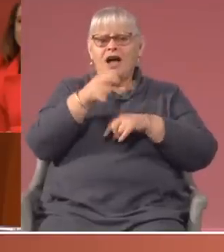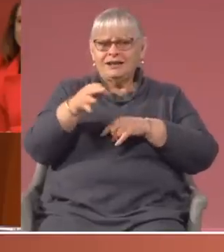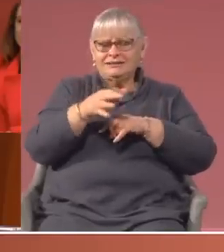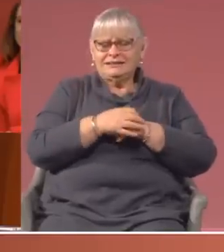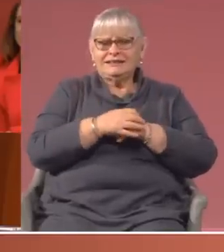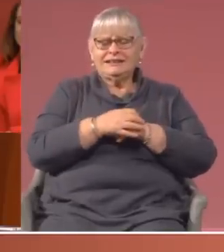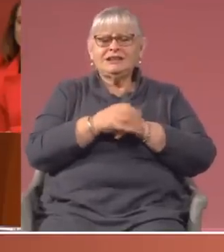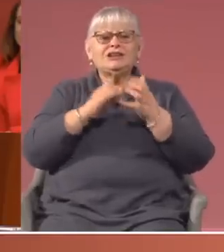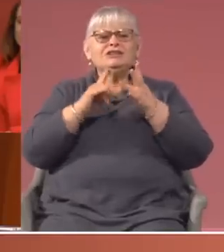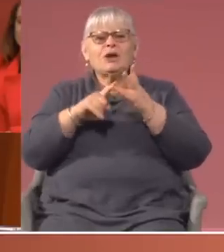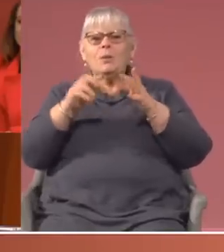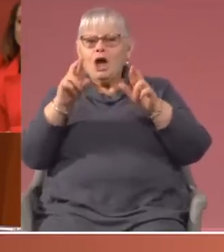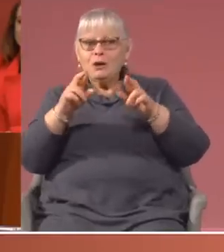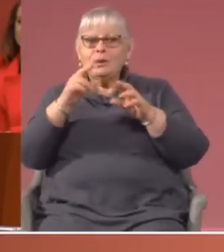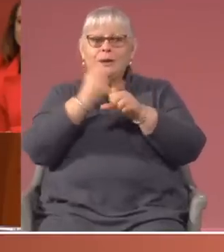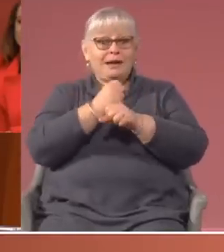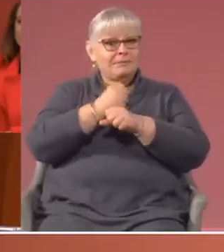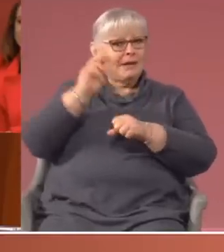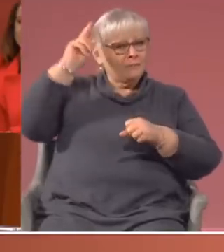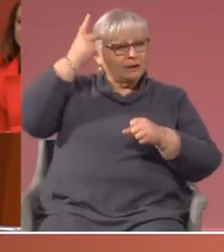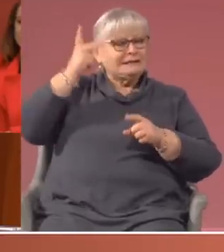the hopes that we can make politics about people.